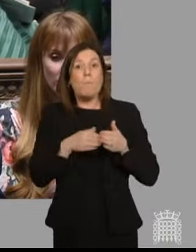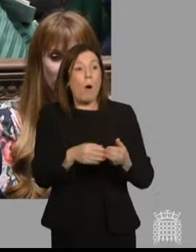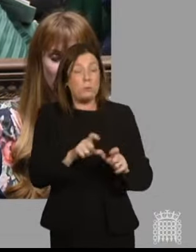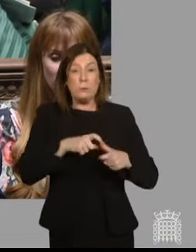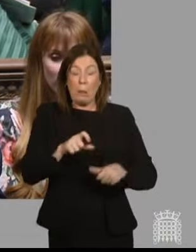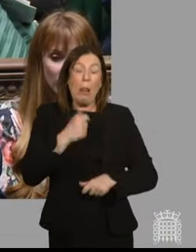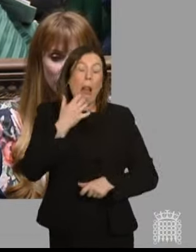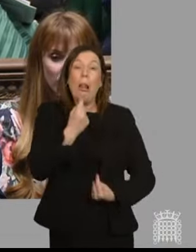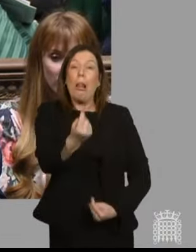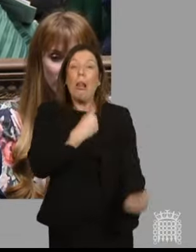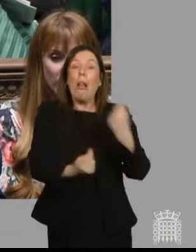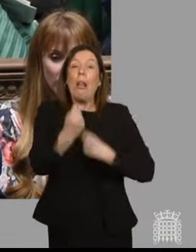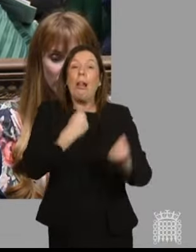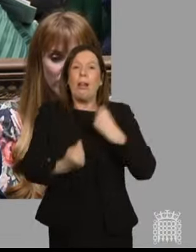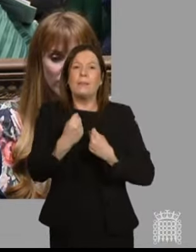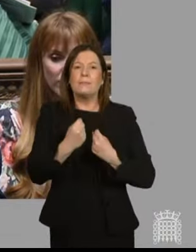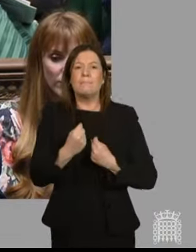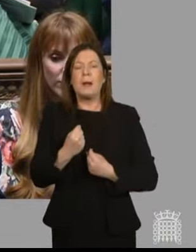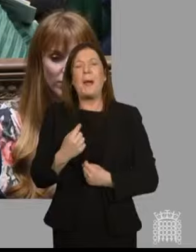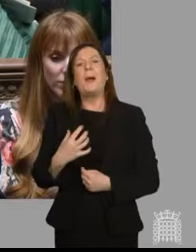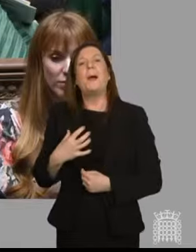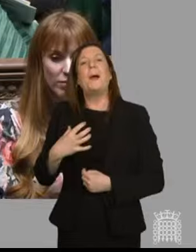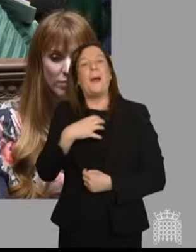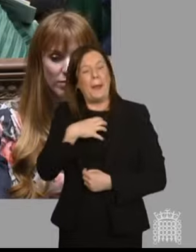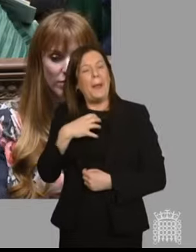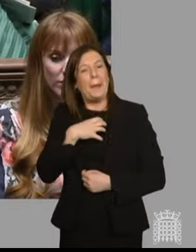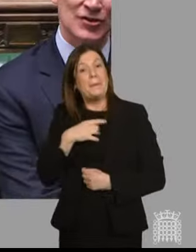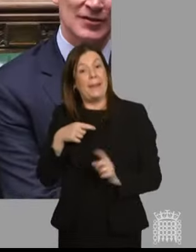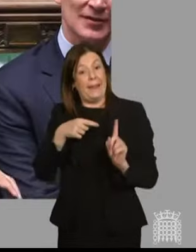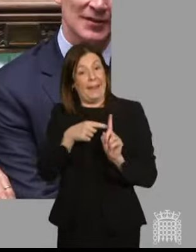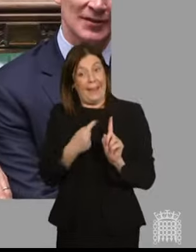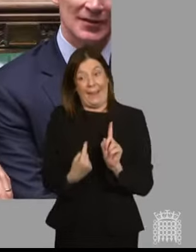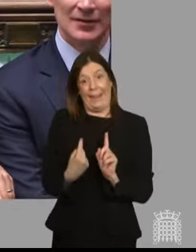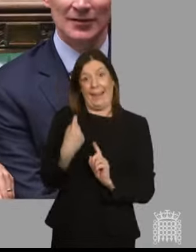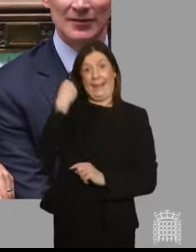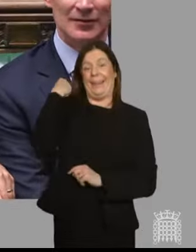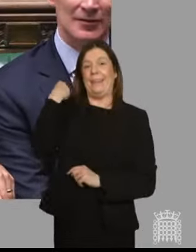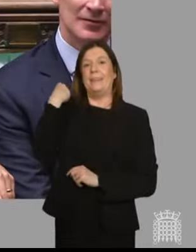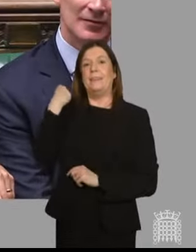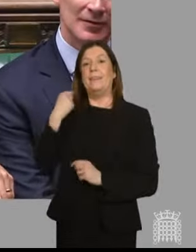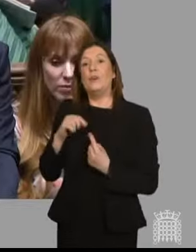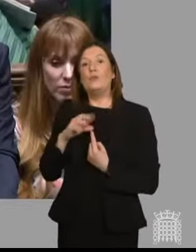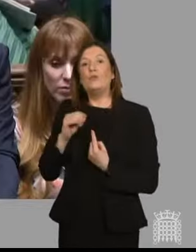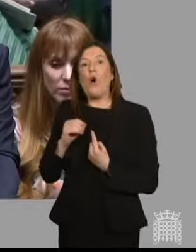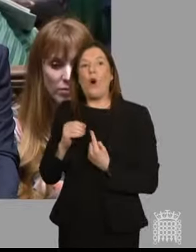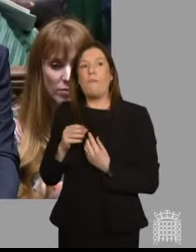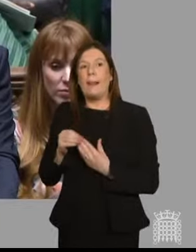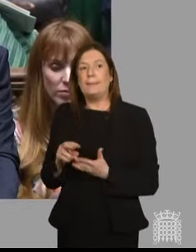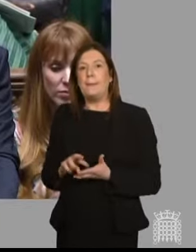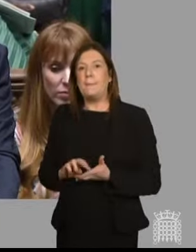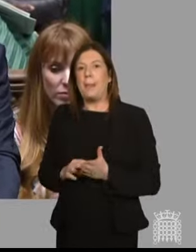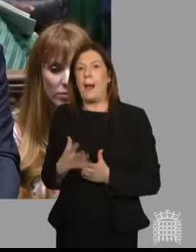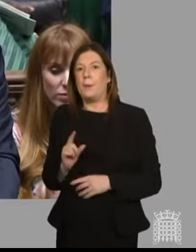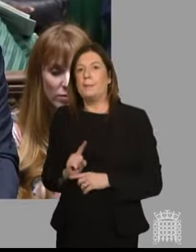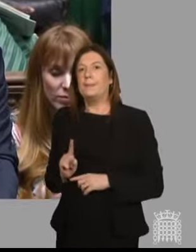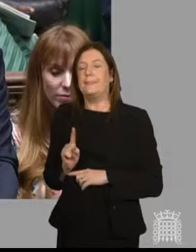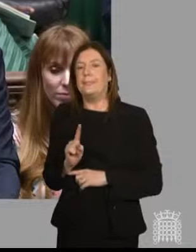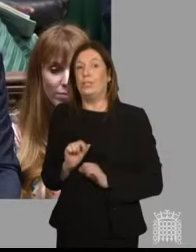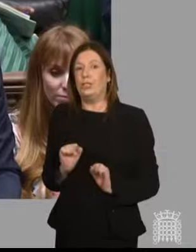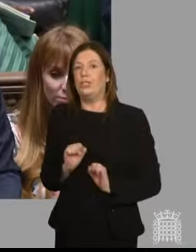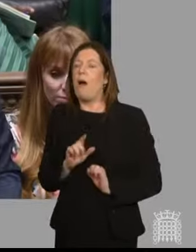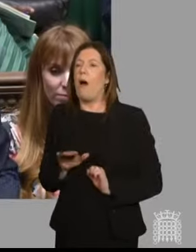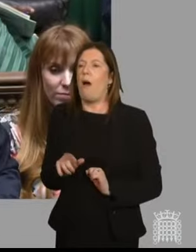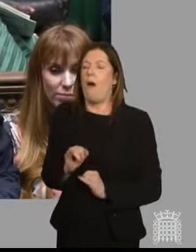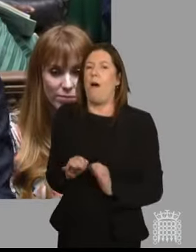scheme when he was trying to sneak in as Tory leader. But he's been caught red-handed opposing the very